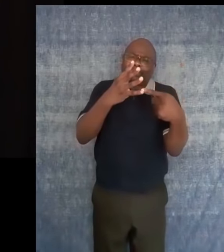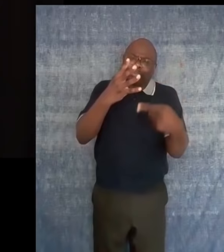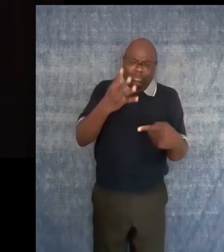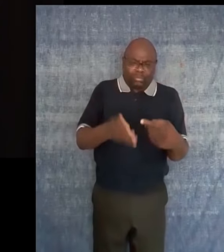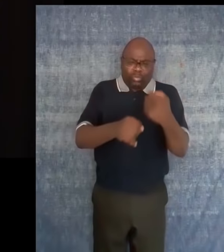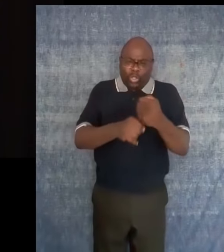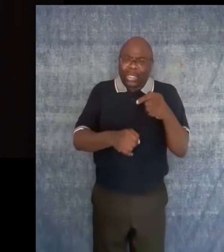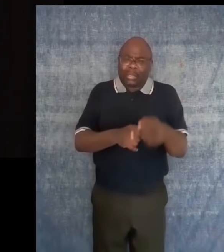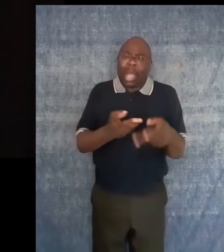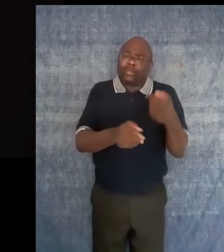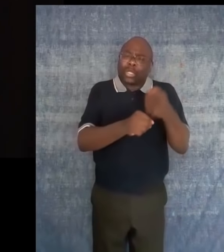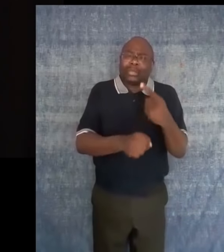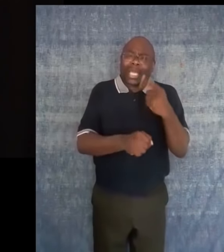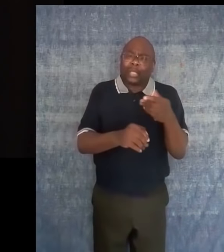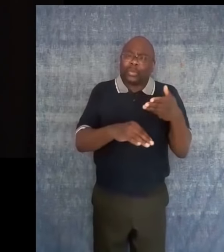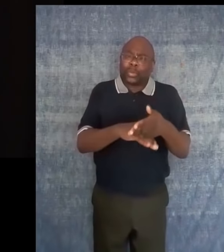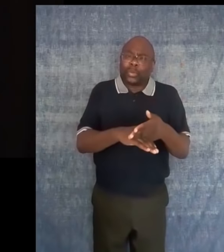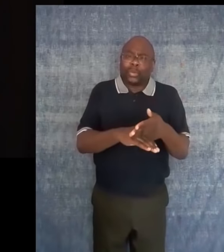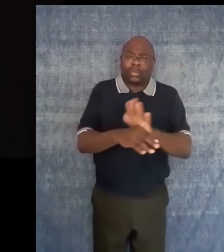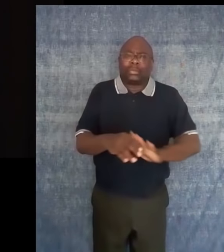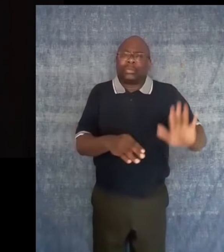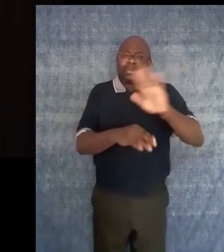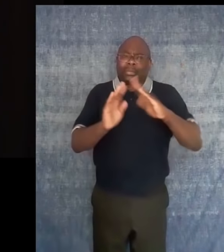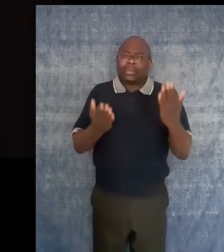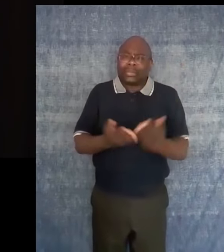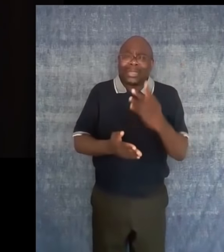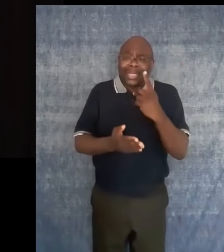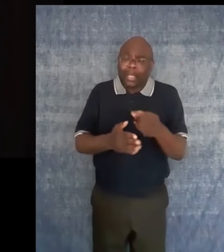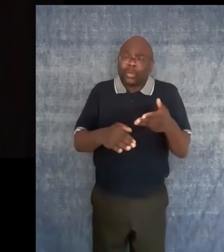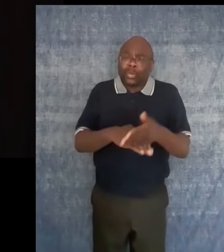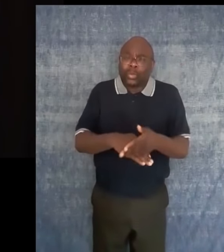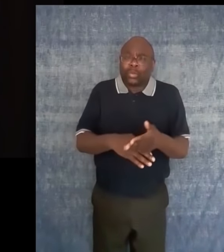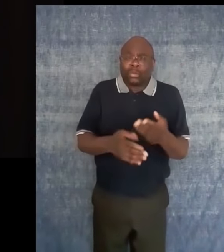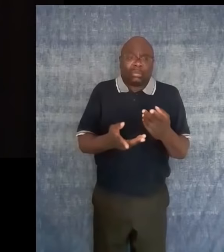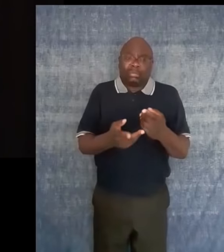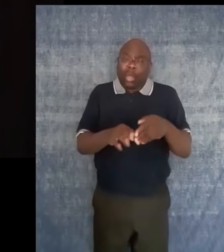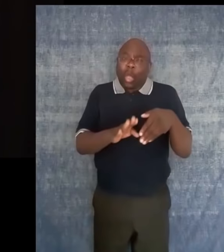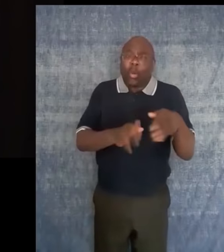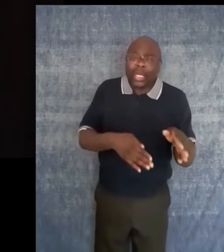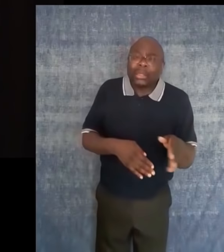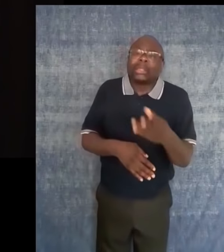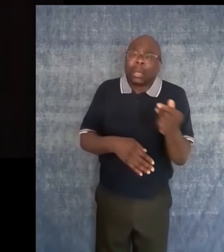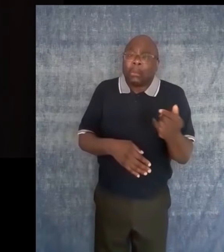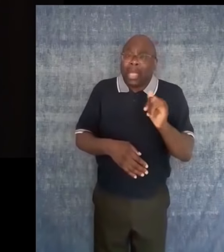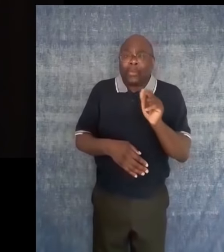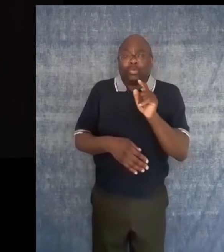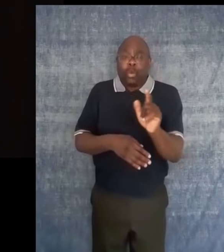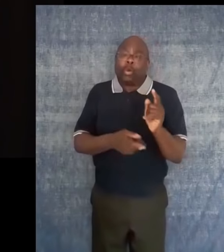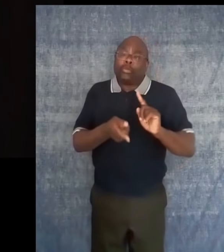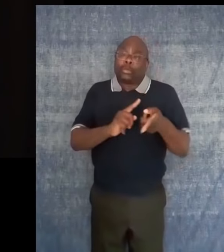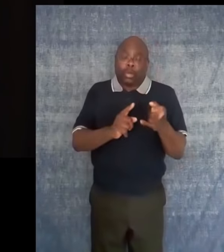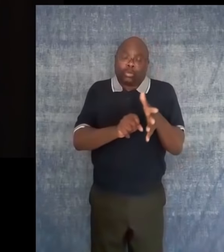and within other churches across this country and around the world. You can act by going. For some of you, maybe your response